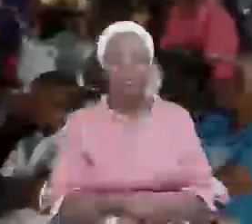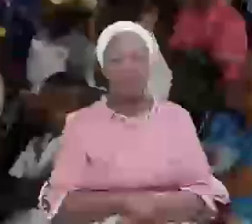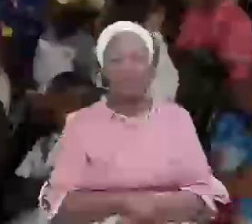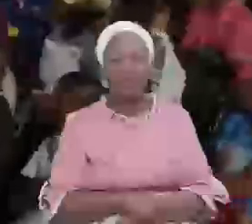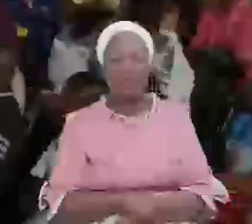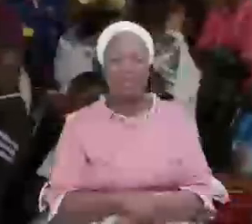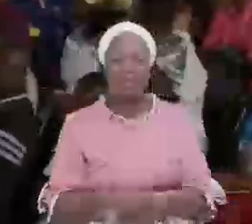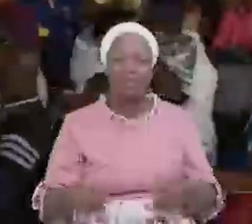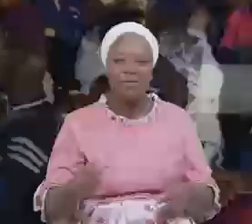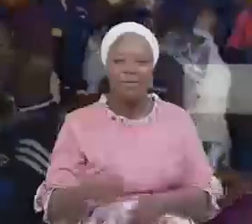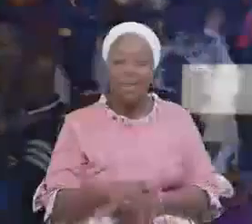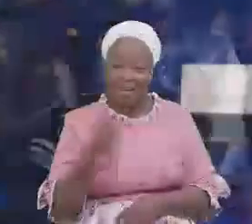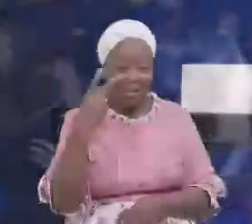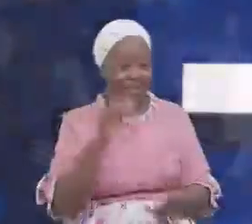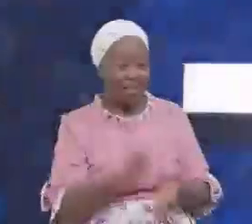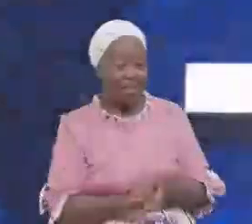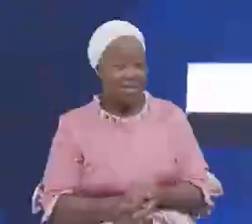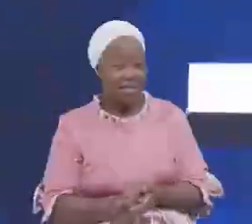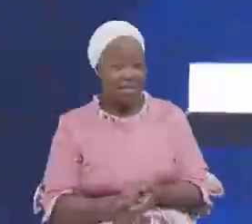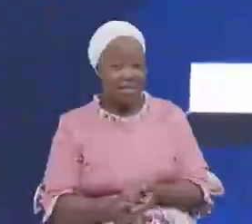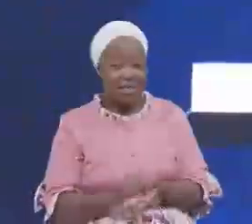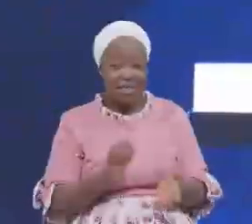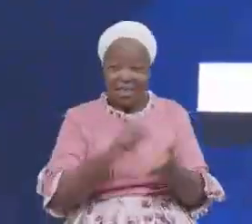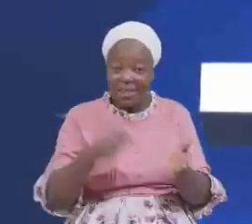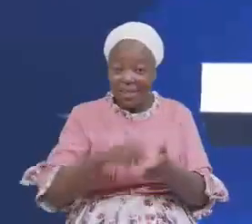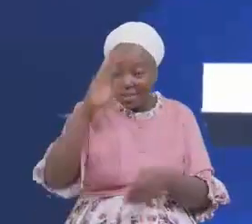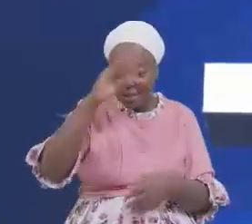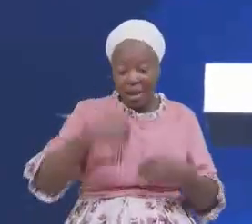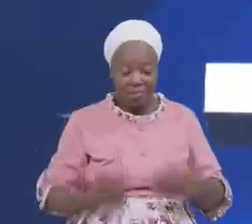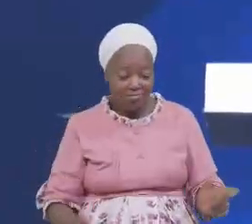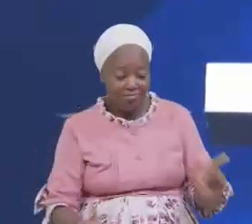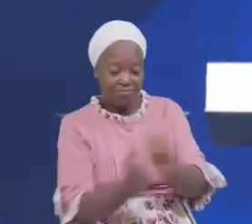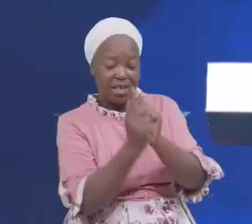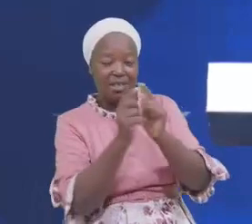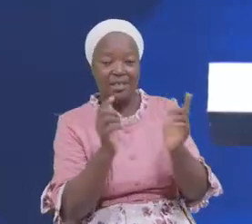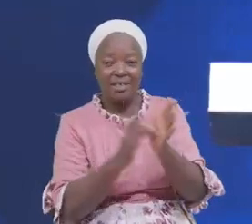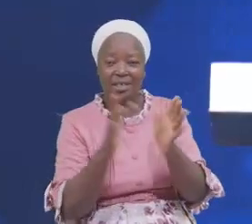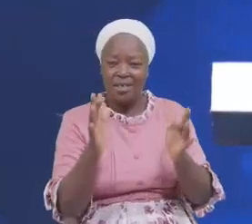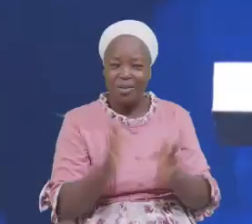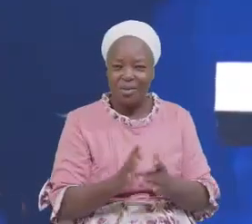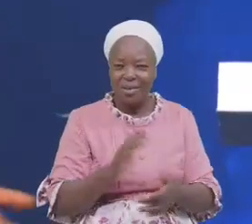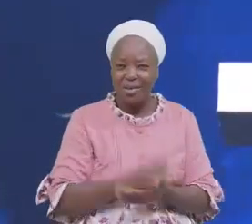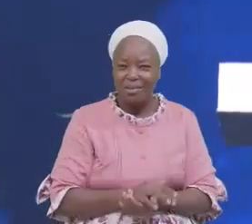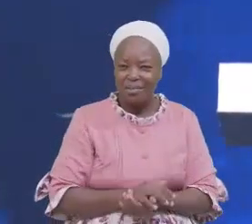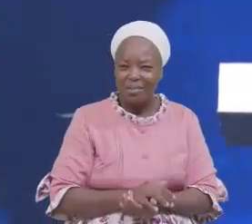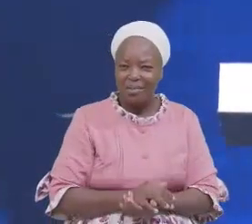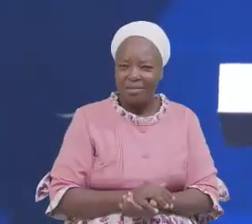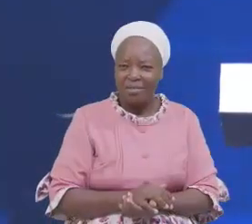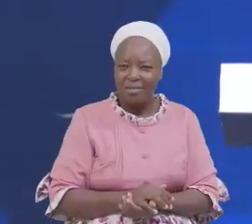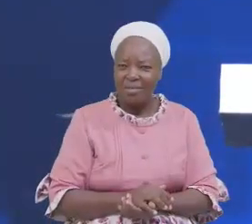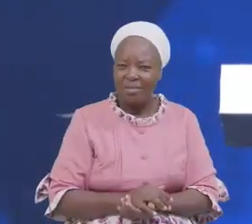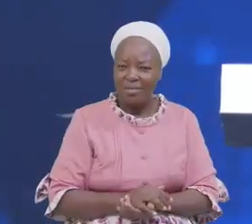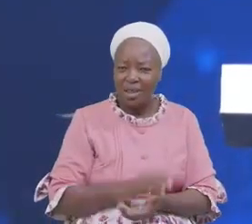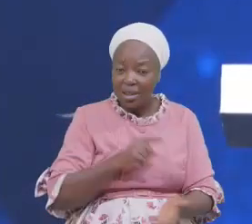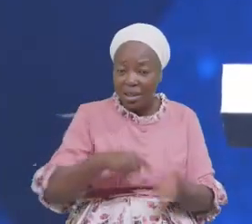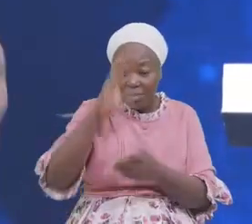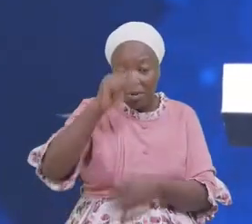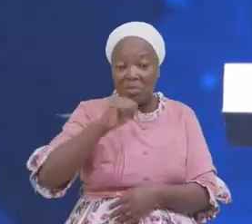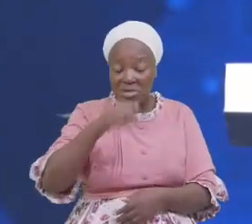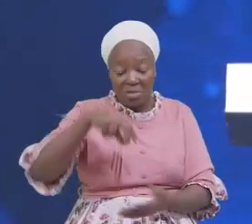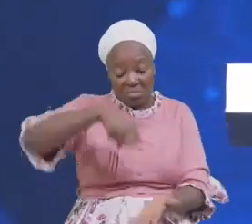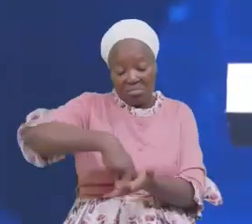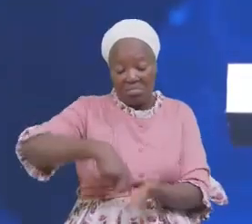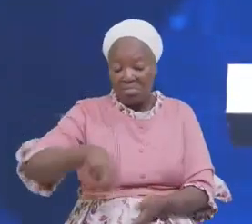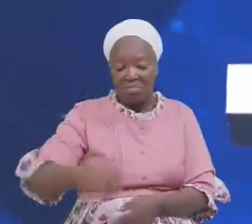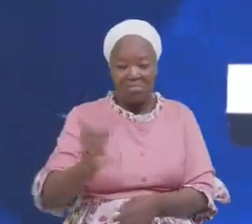Look at that. The man has met Jesus. He wasn't kneeling down. He